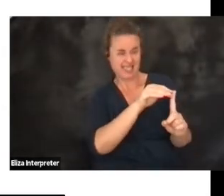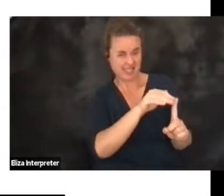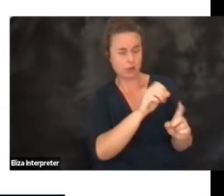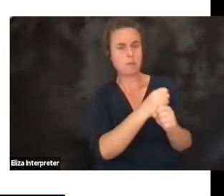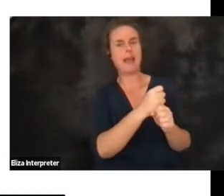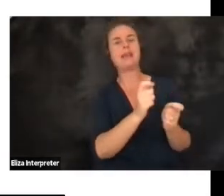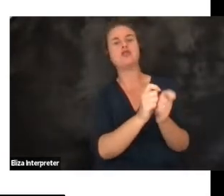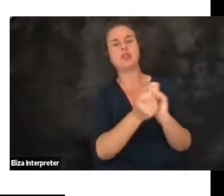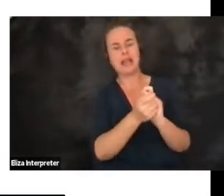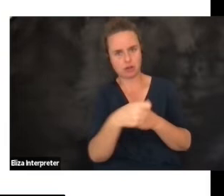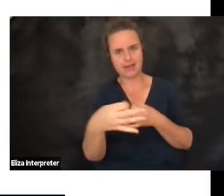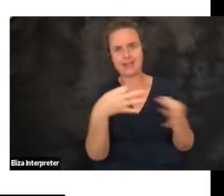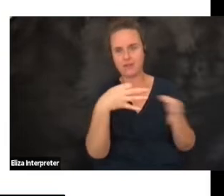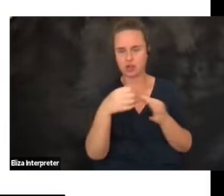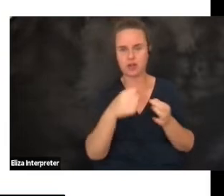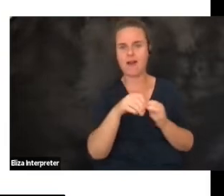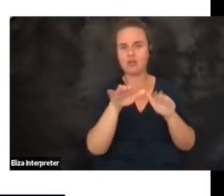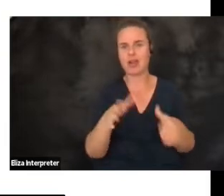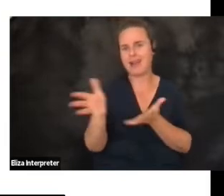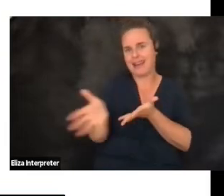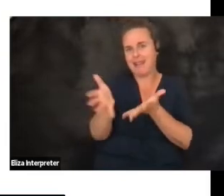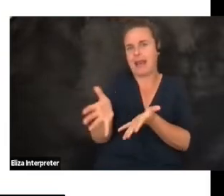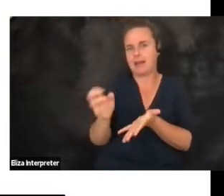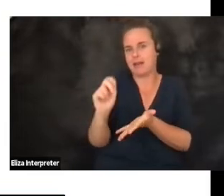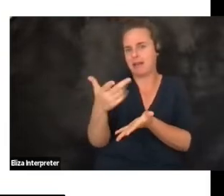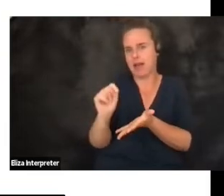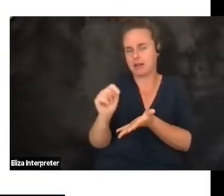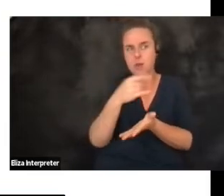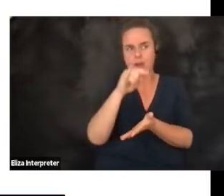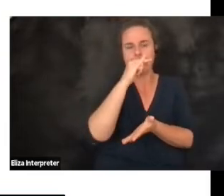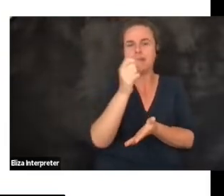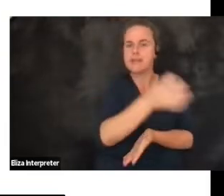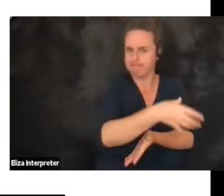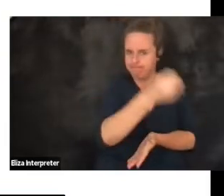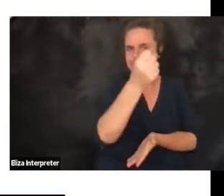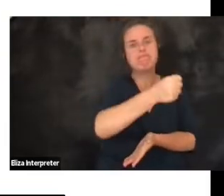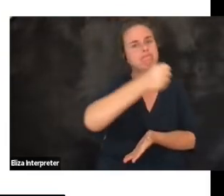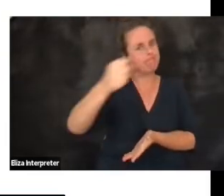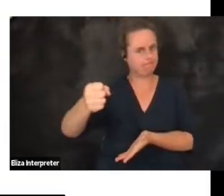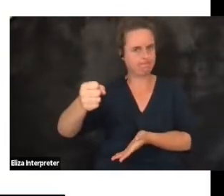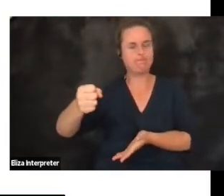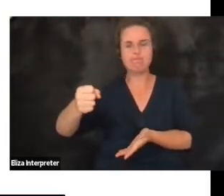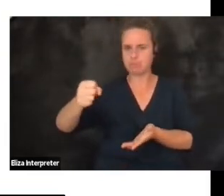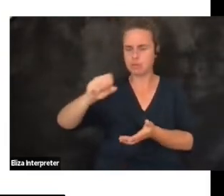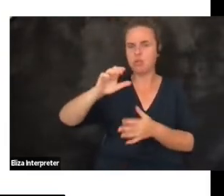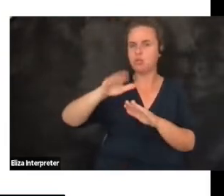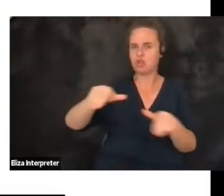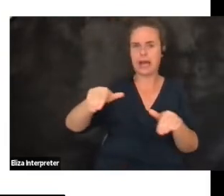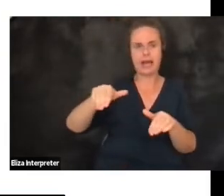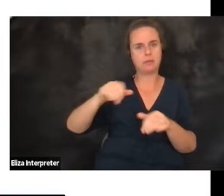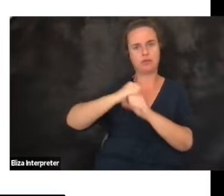in the definition of child neglect so that these children would be moved into child